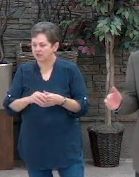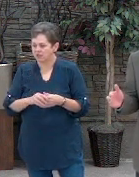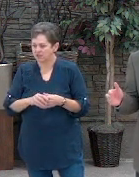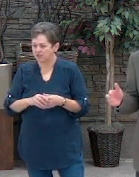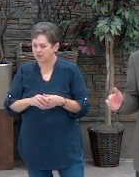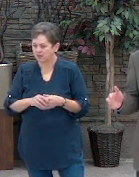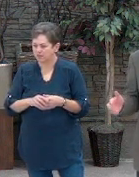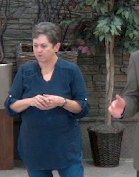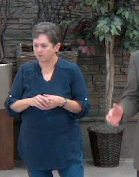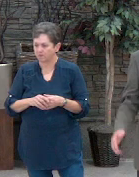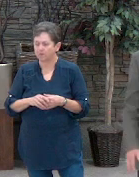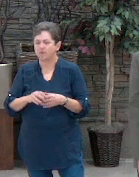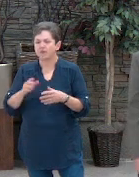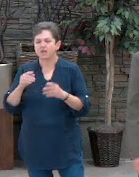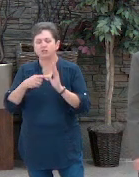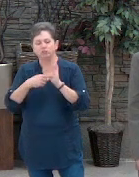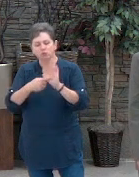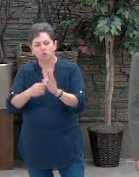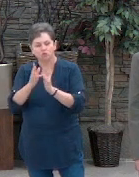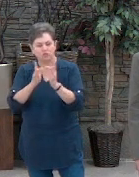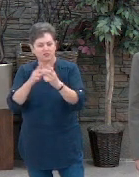models Jesus in everything that we do.